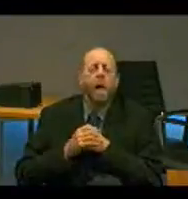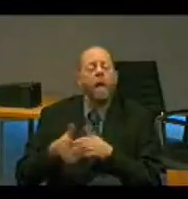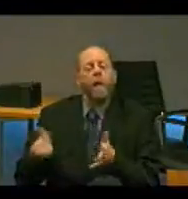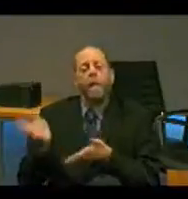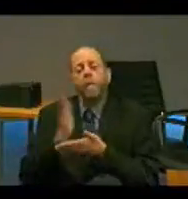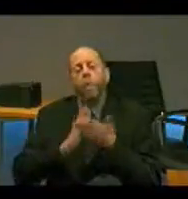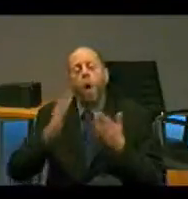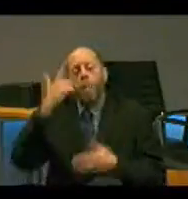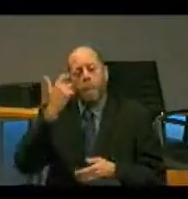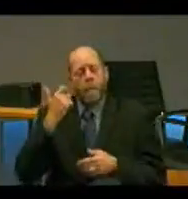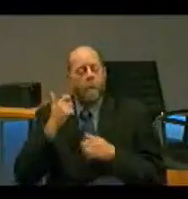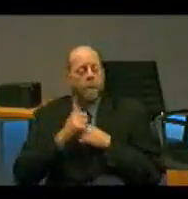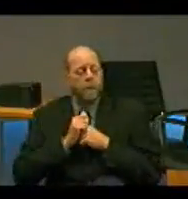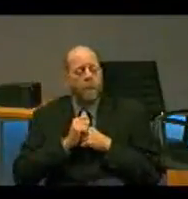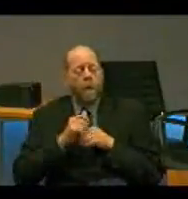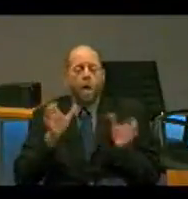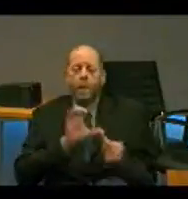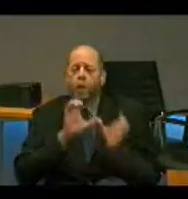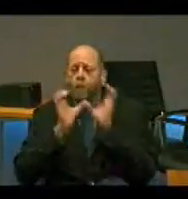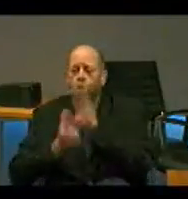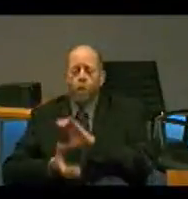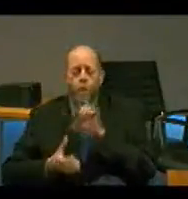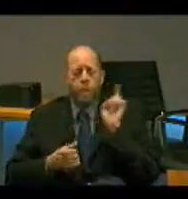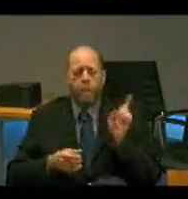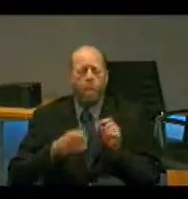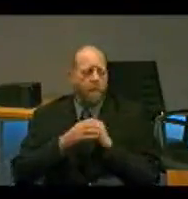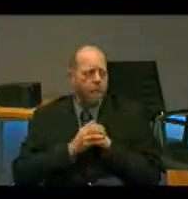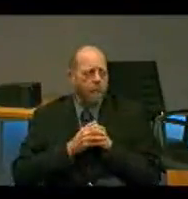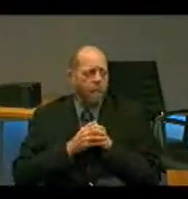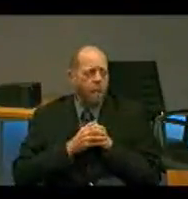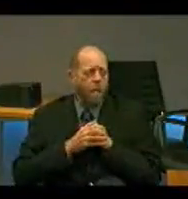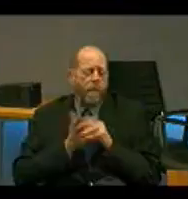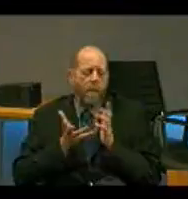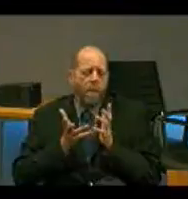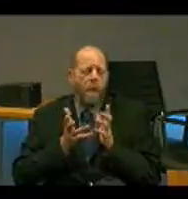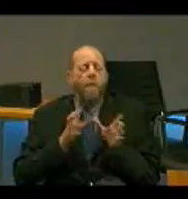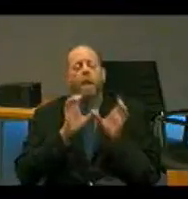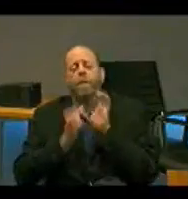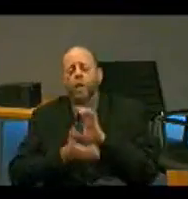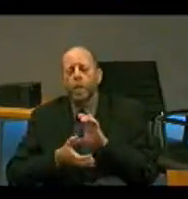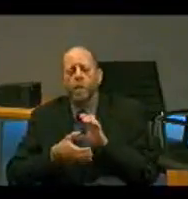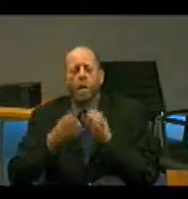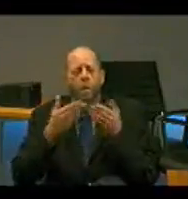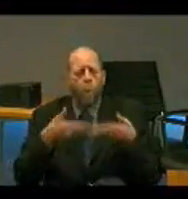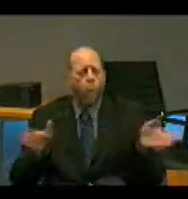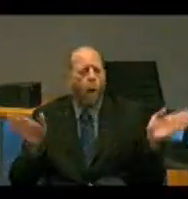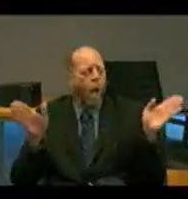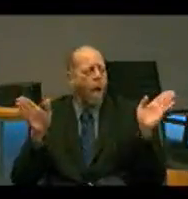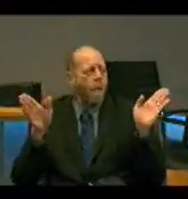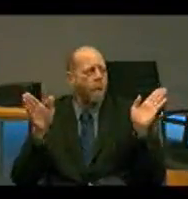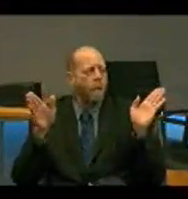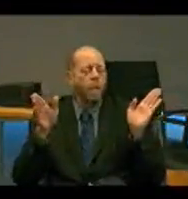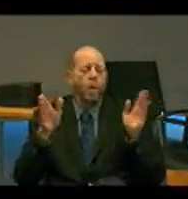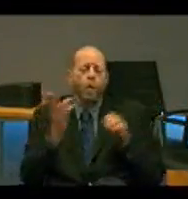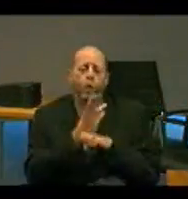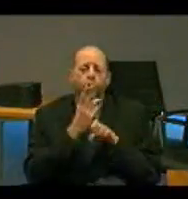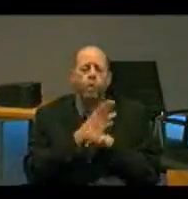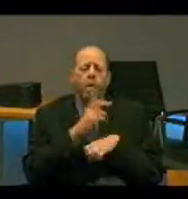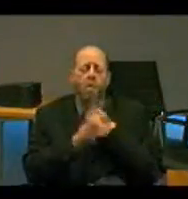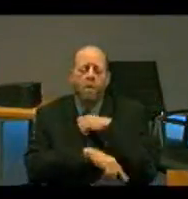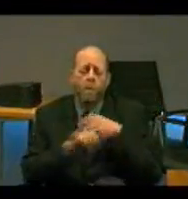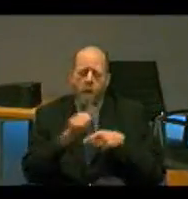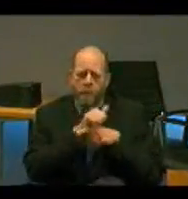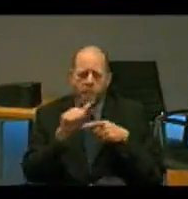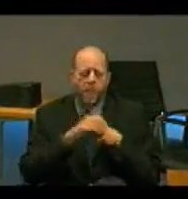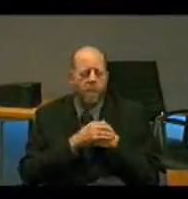In part because of the conversion the convergence of the widespread and pervasive use of disciplinary